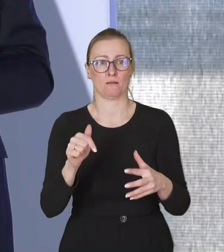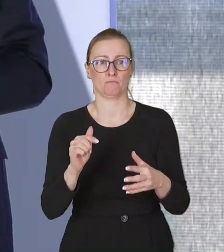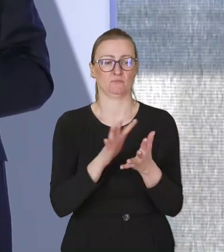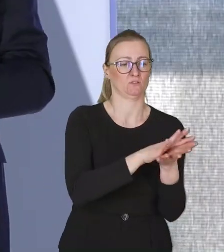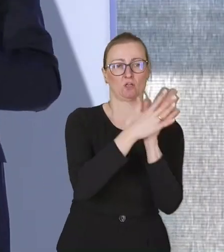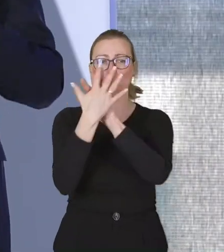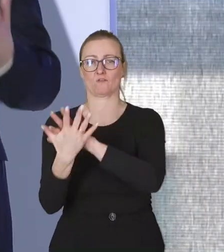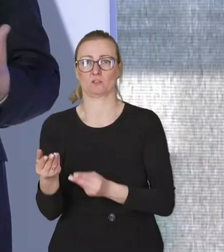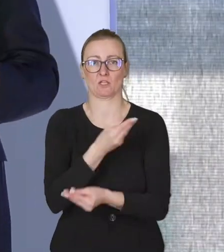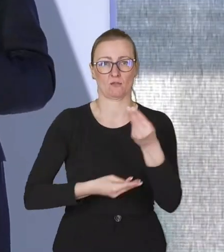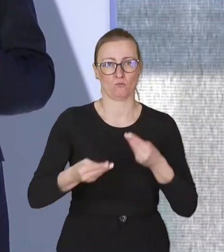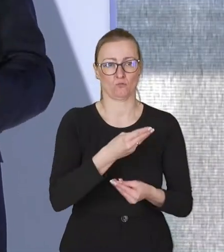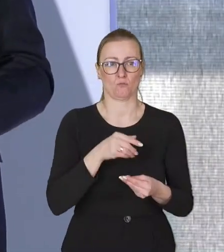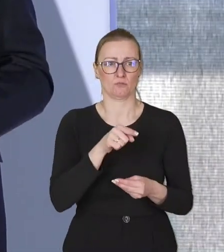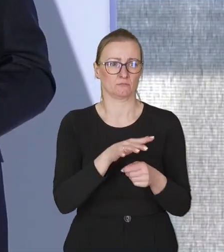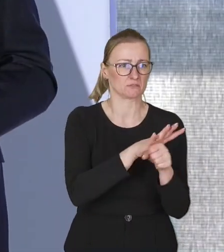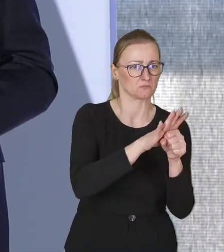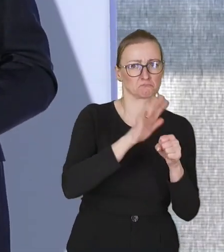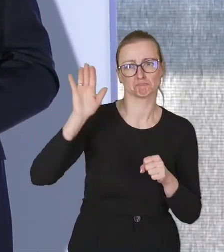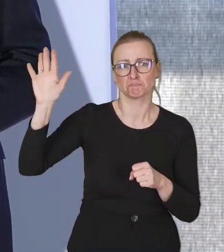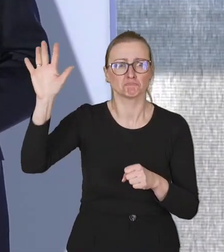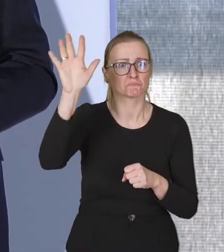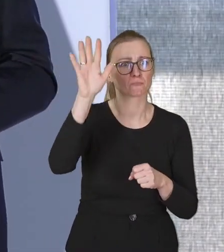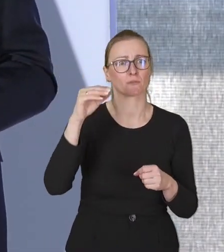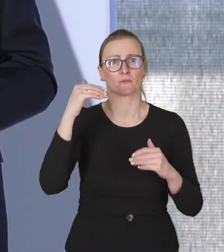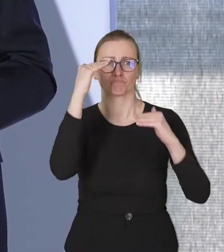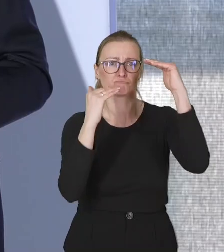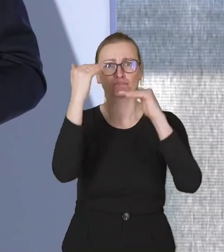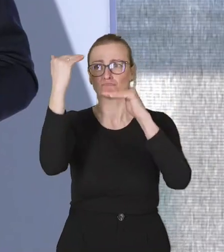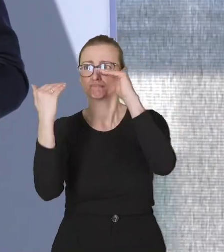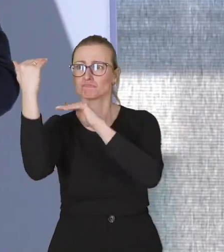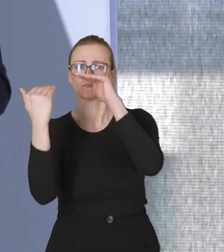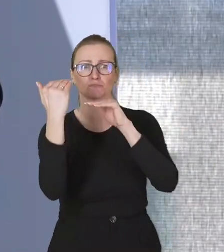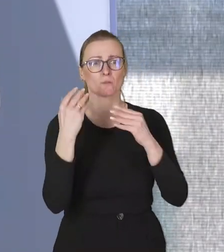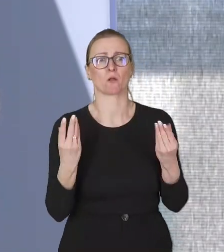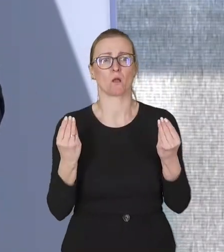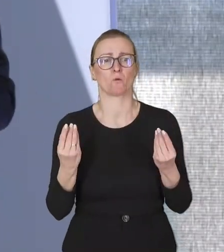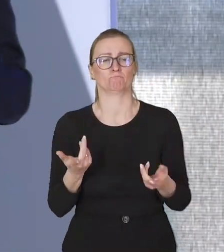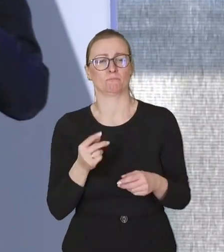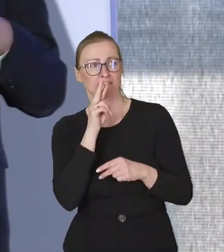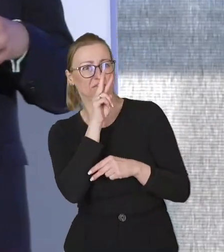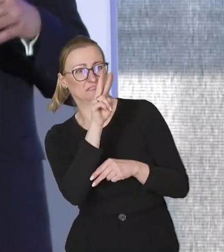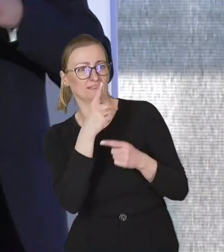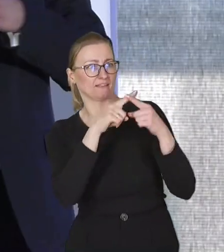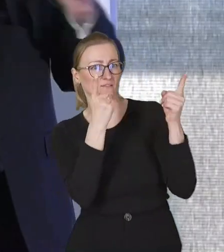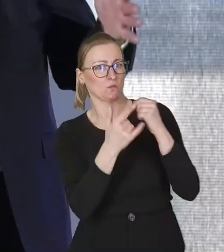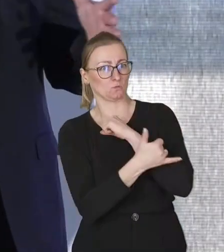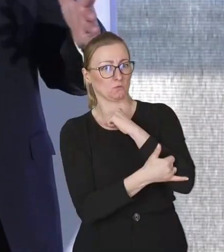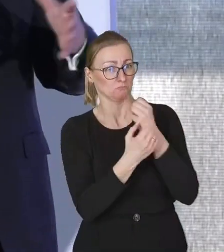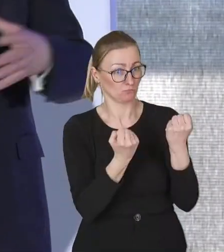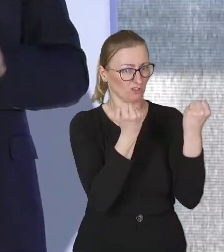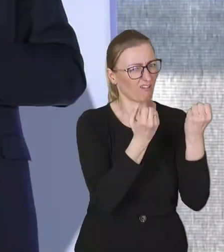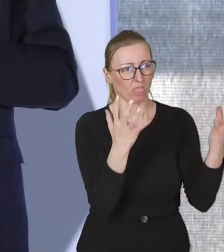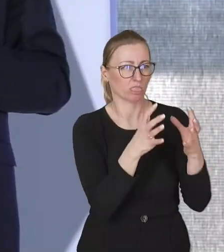balance of power, to the political change which are rolling across the world. But again, within the